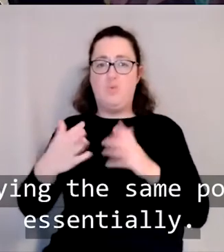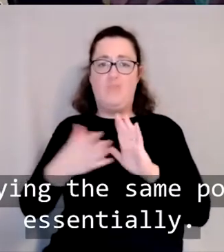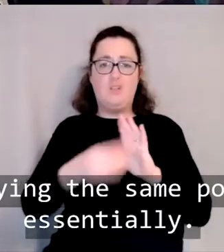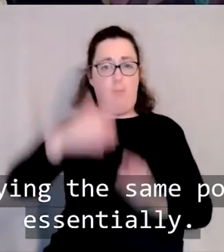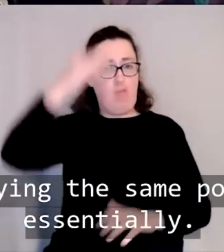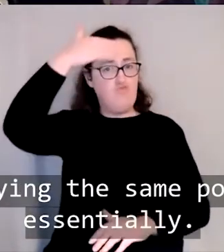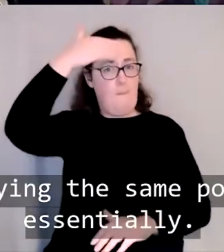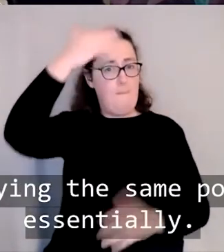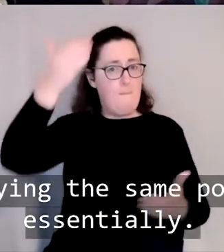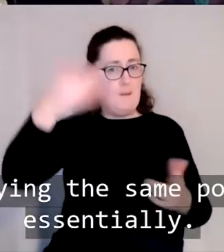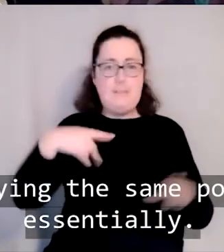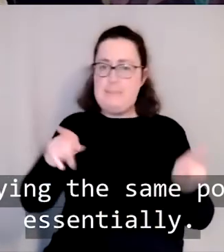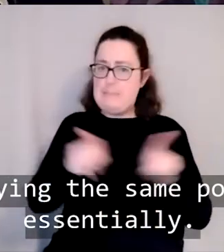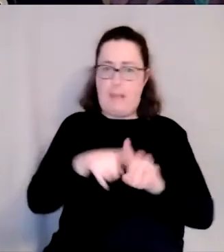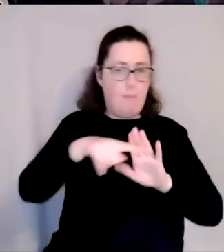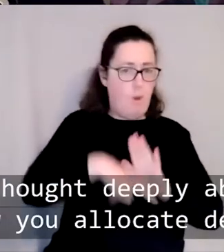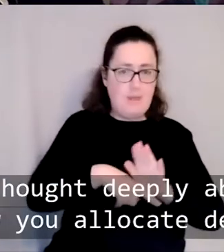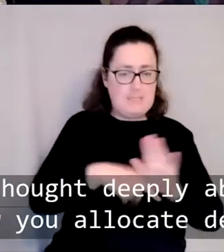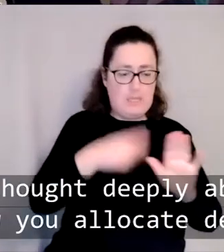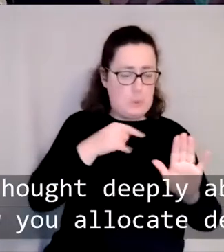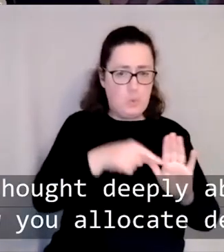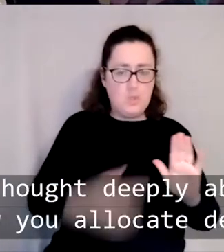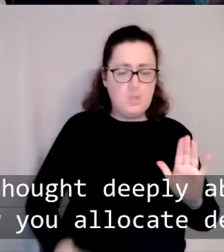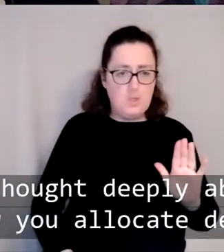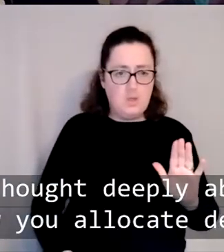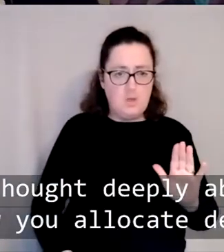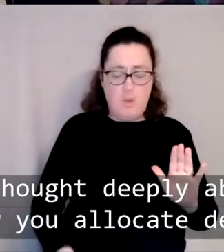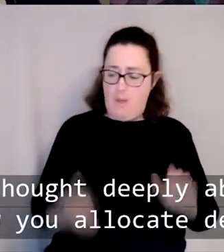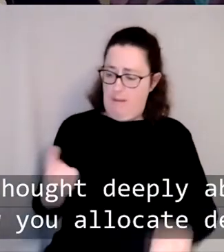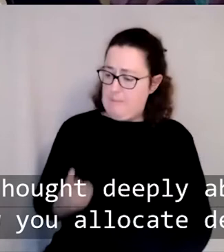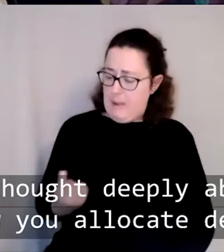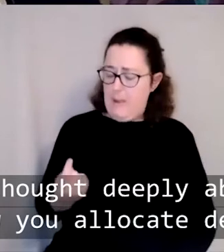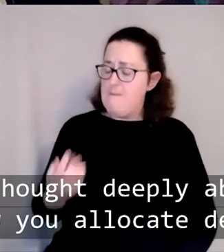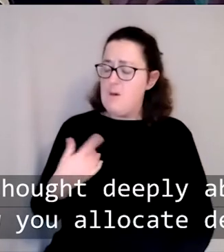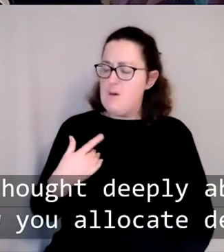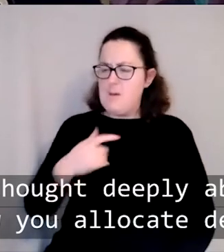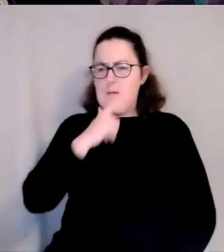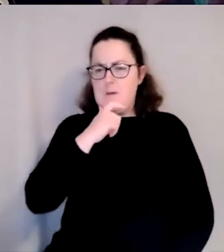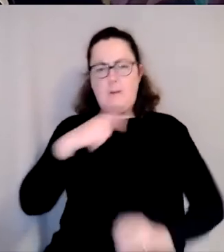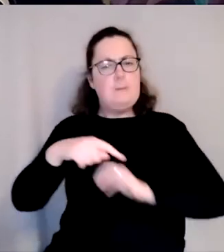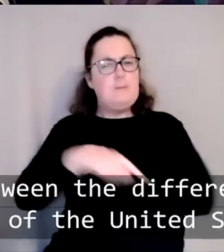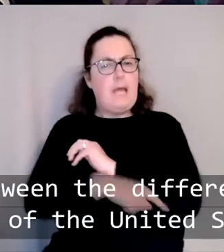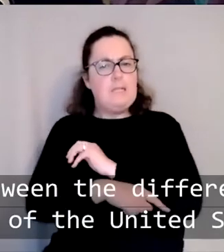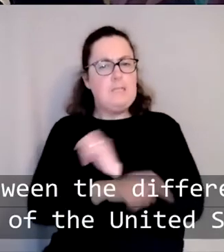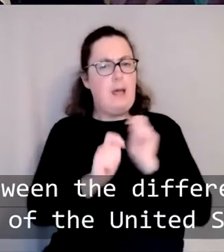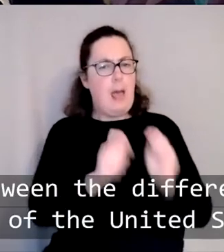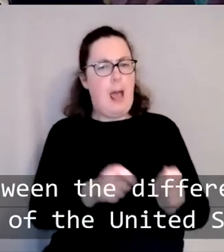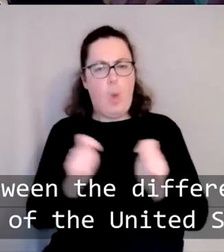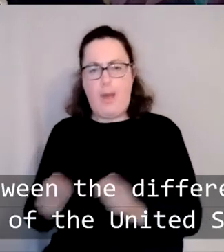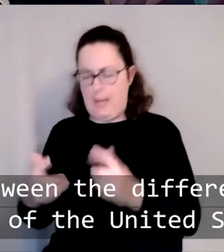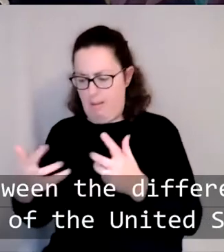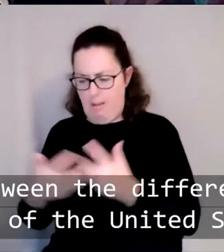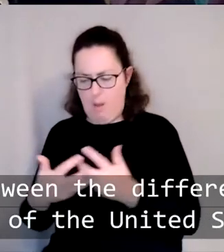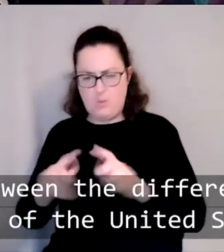applying the same policy, essentially. I mean, he thought deeply about how you allocate debt between